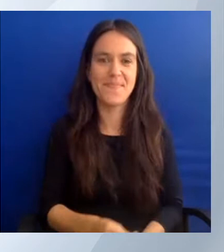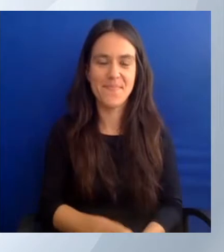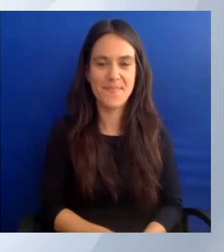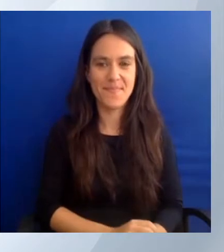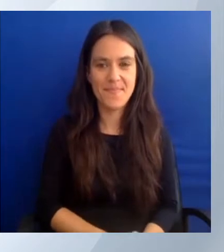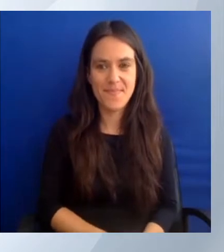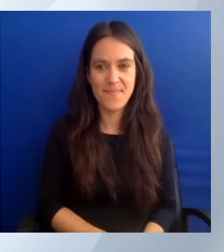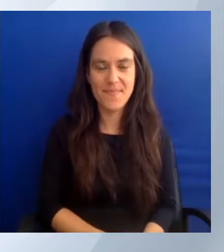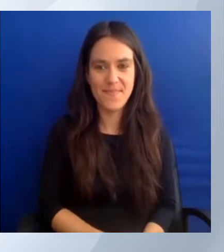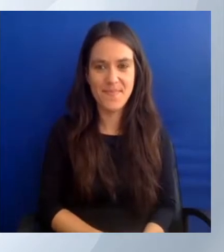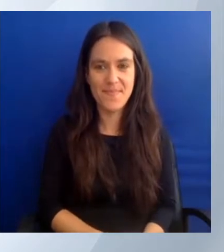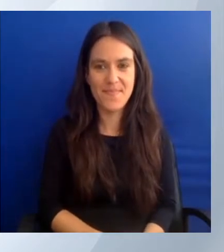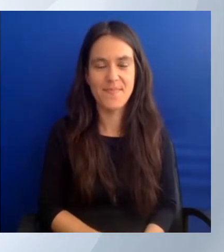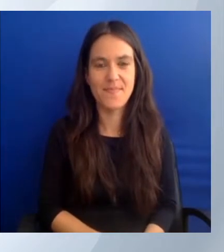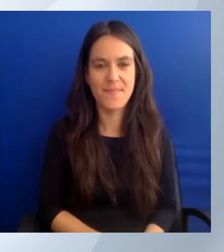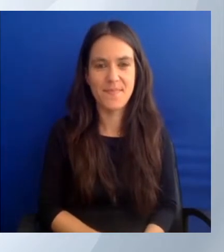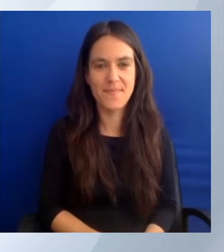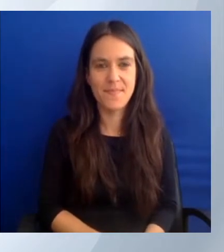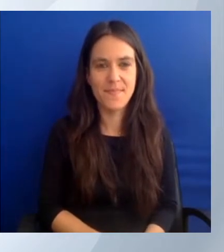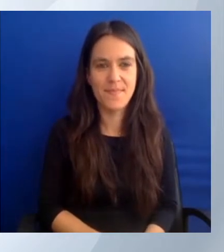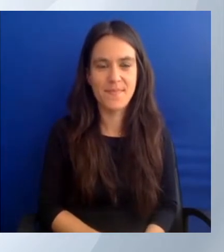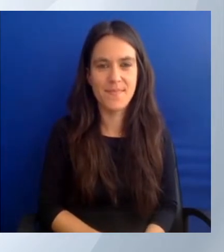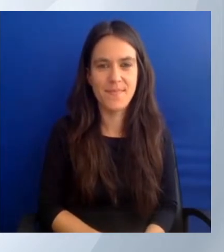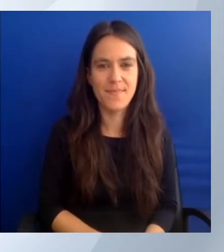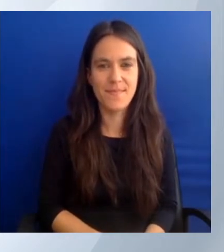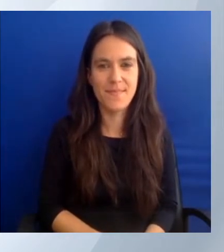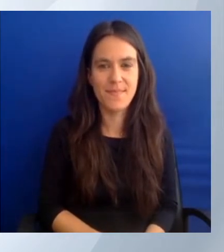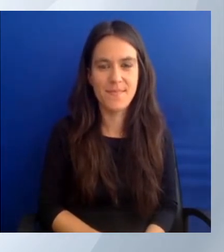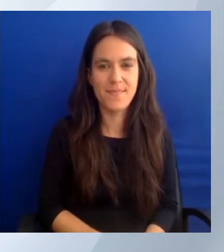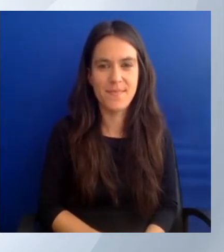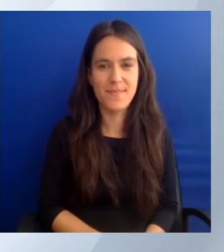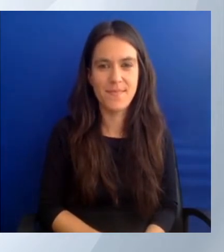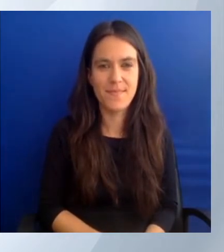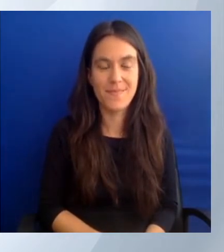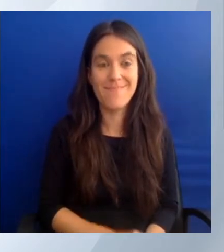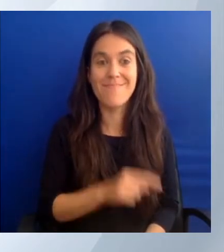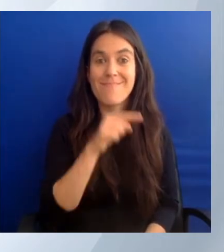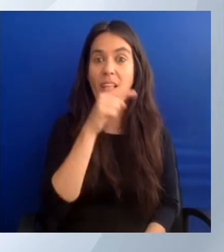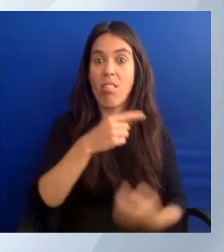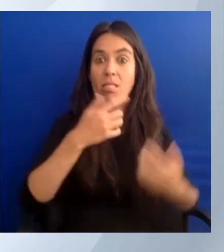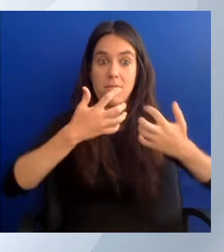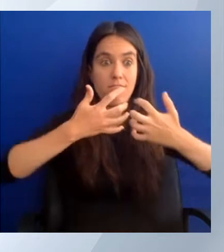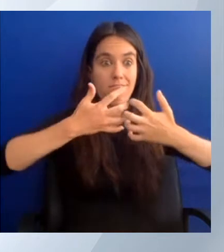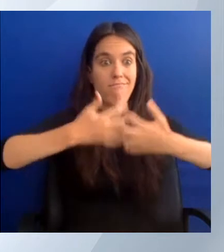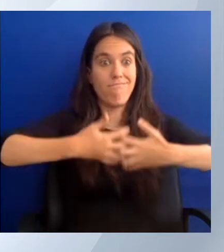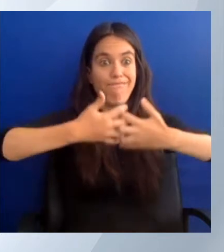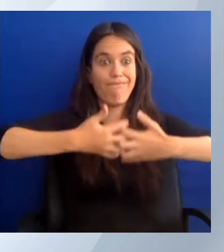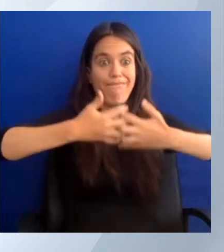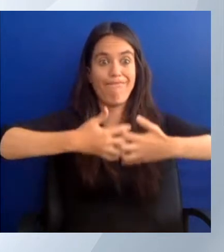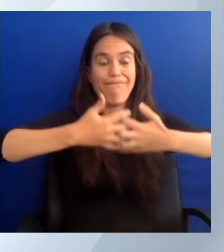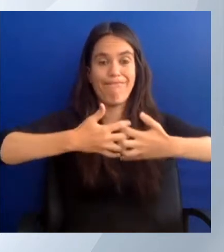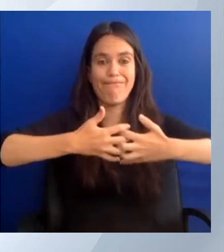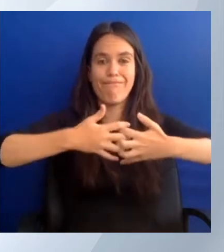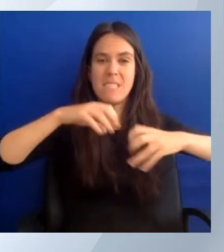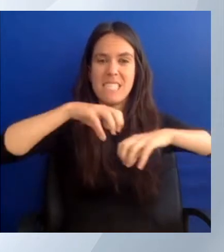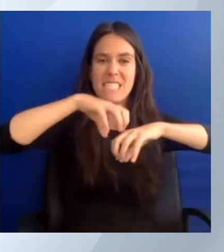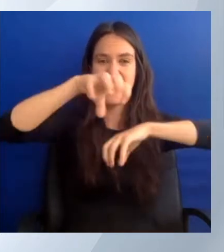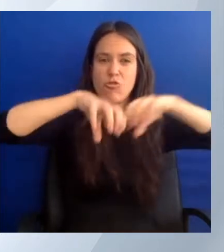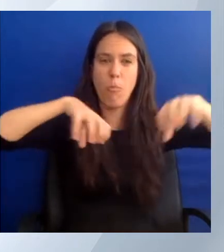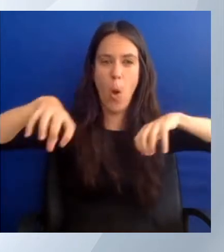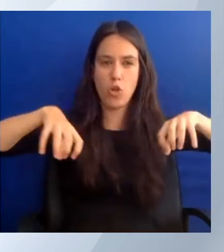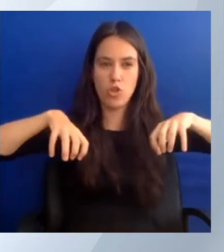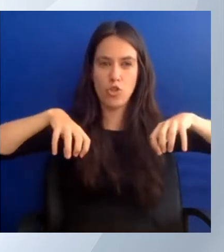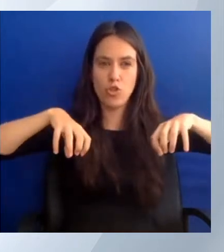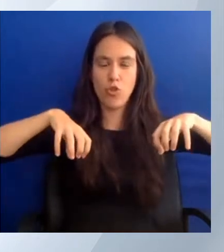Dapr is a portable event-driven runtime for building distributed application which can run across any